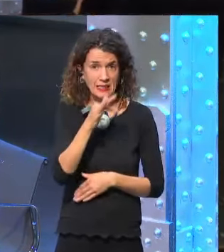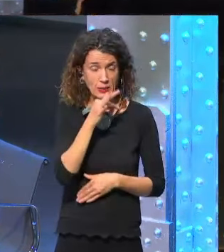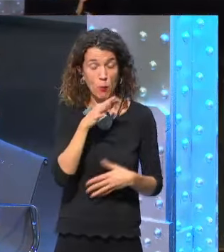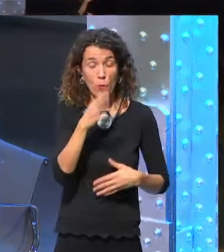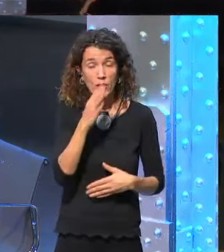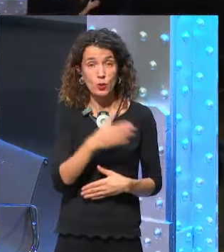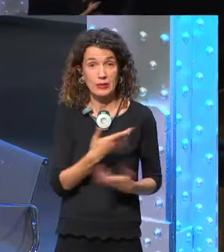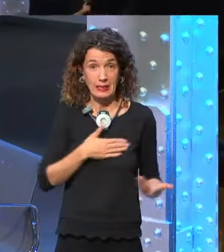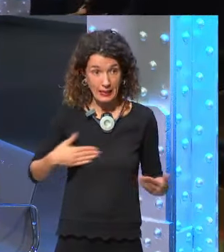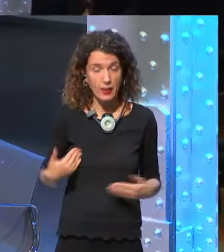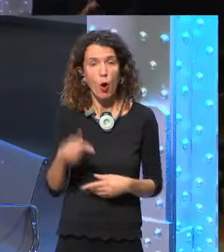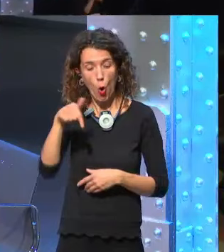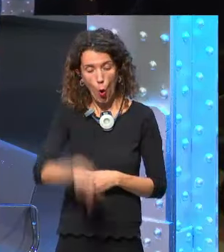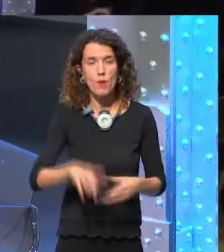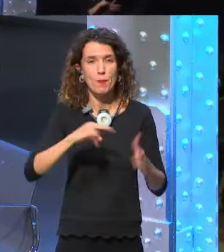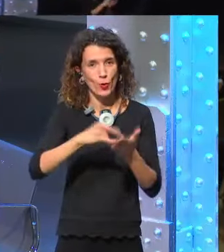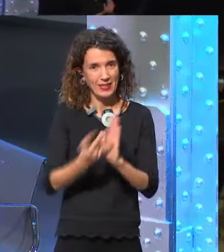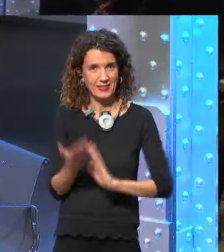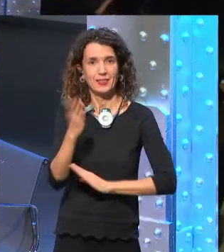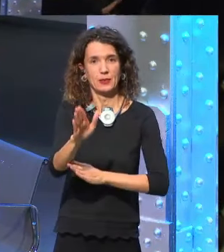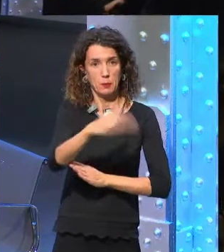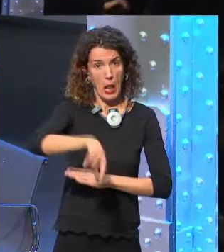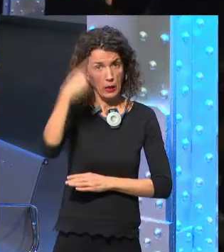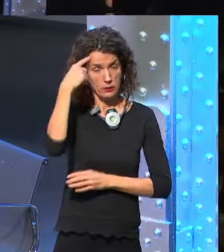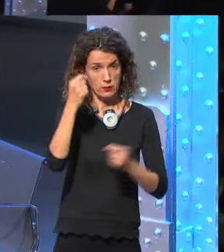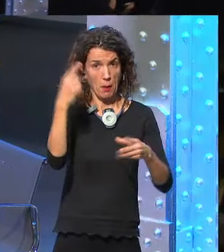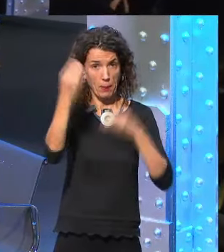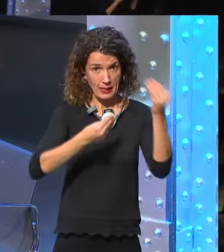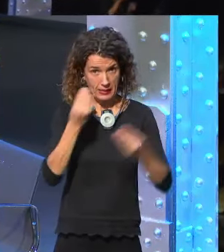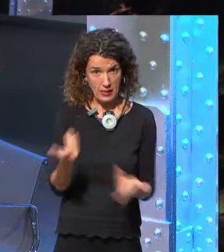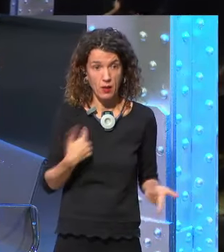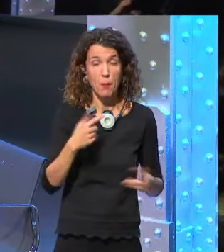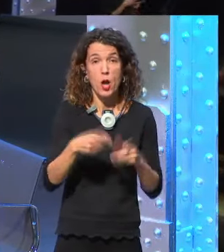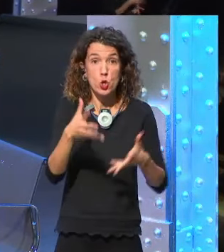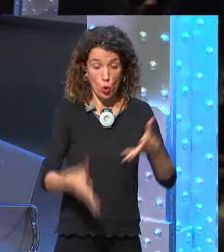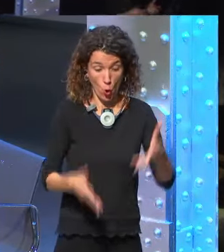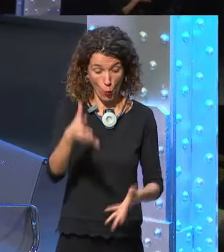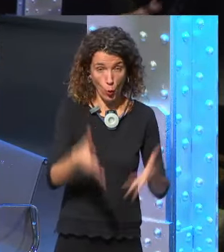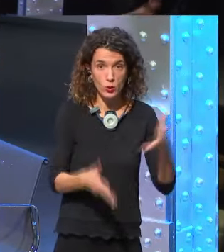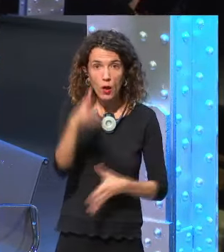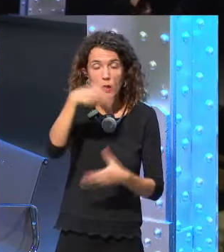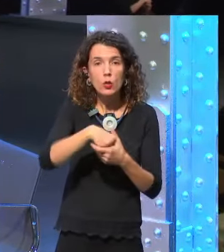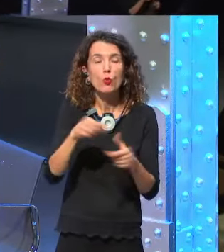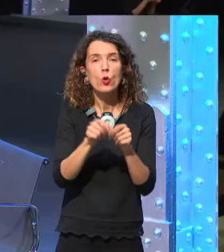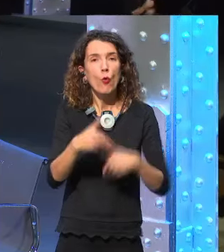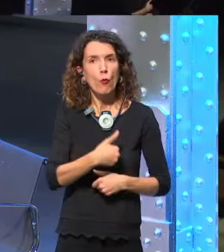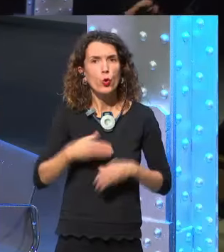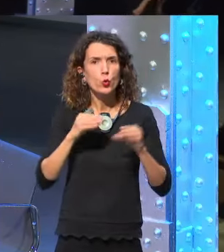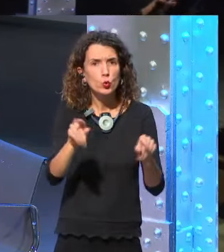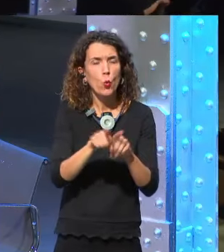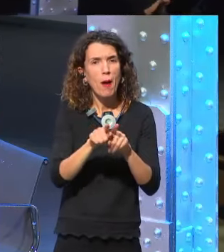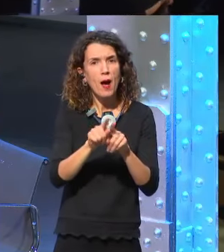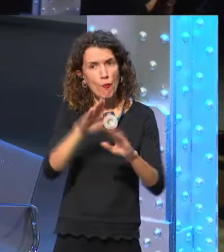could also have a bit more a peripheral role. Here you are sitting at the landing point